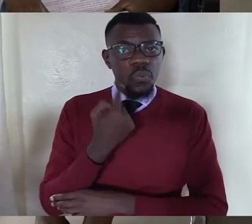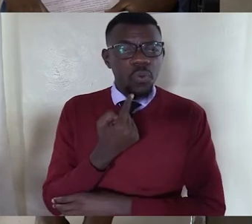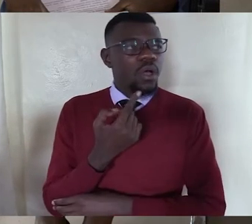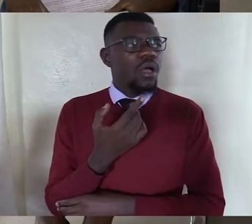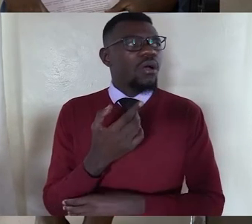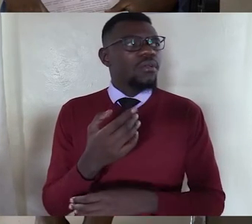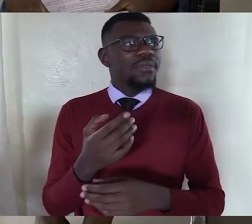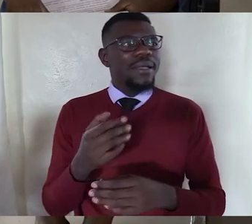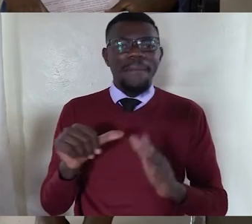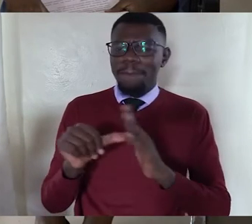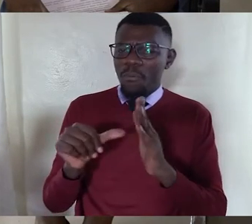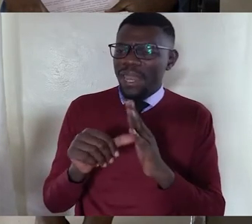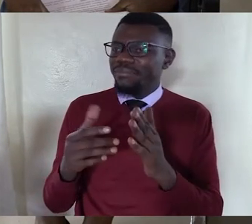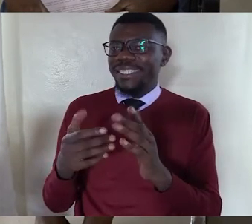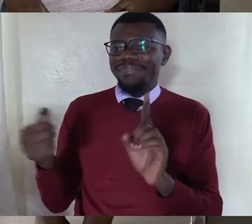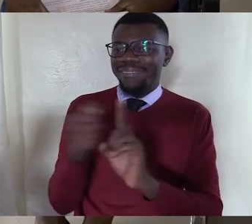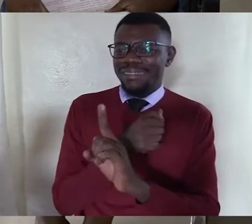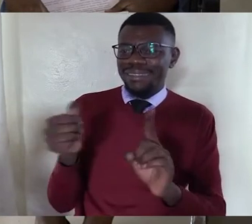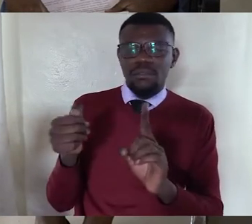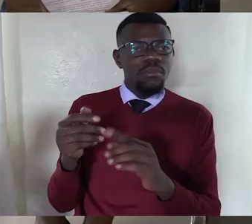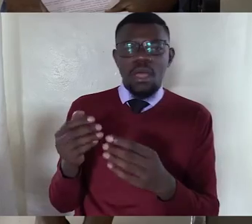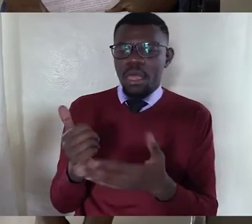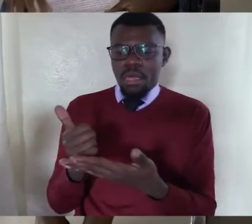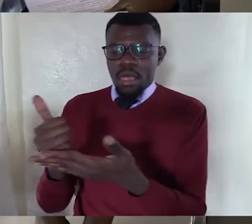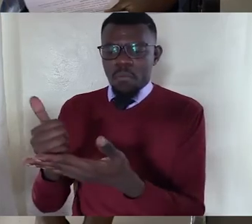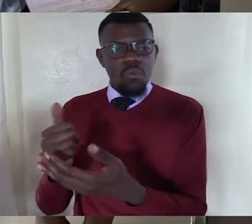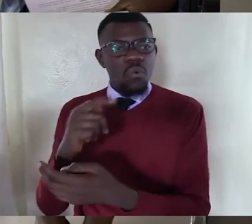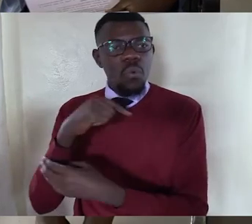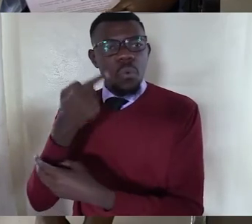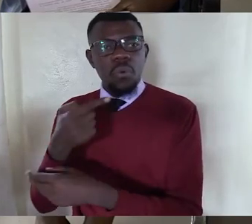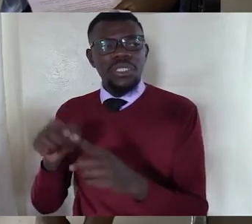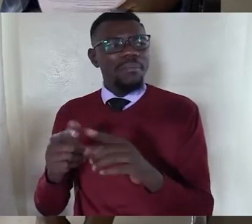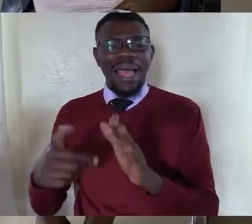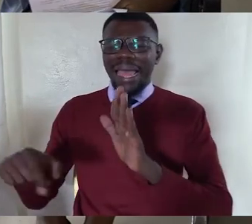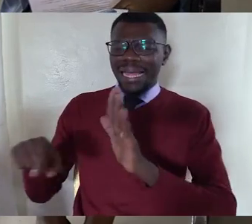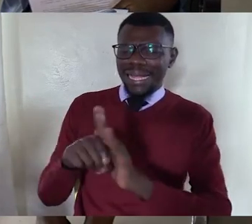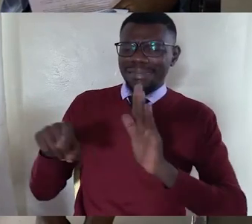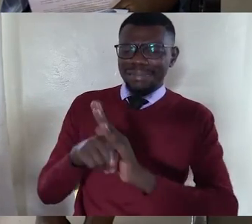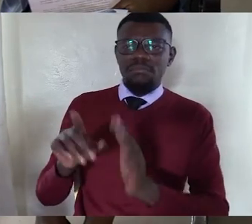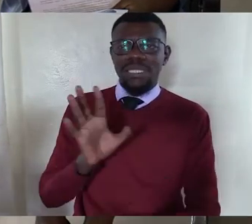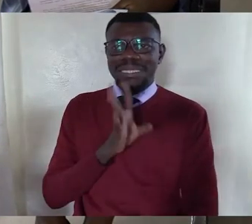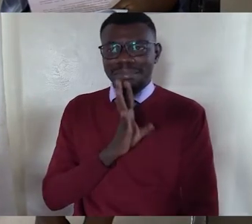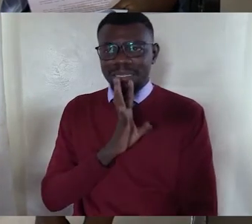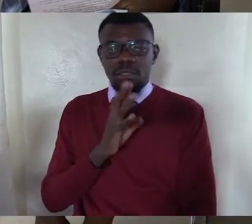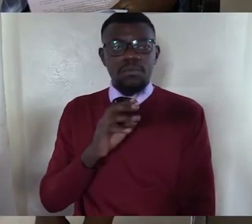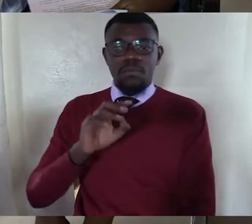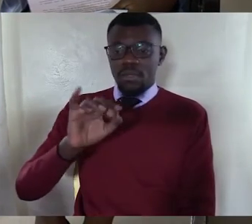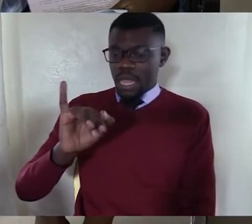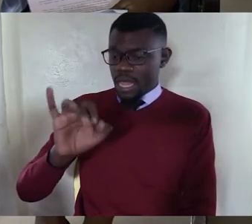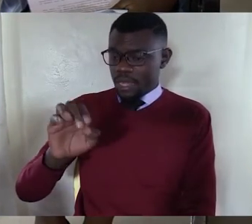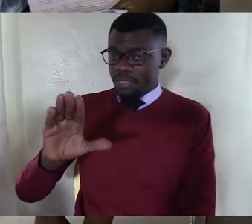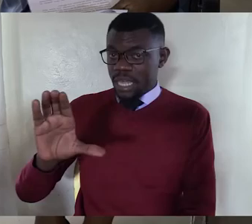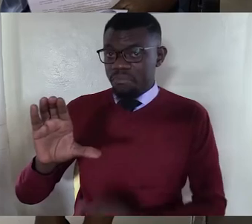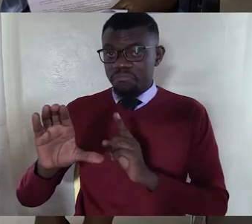for atrocities that were committed to them? And also the issue of hate speech. Maybe this is a place where IBC needs to